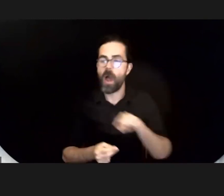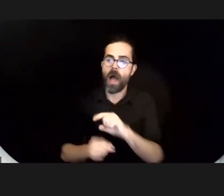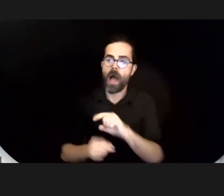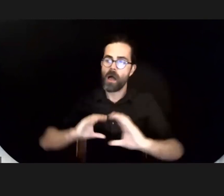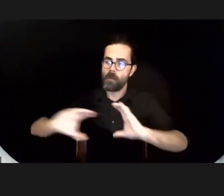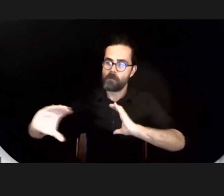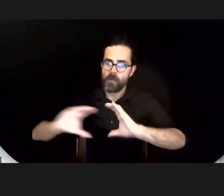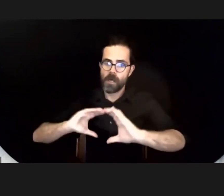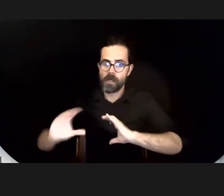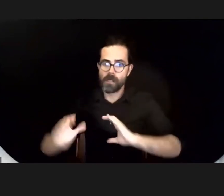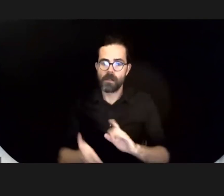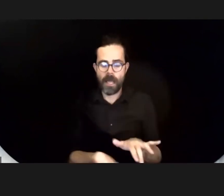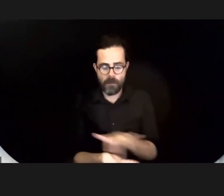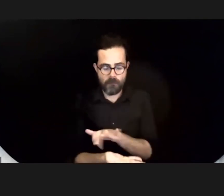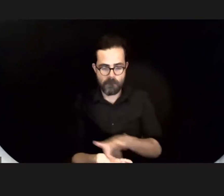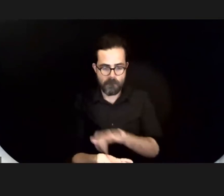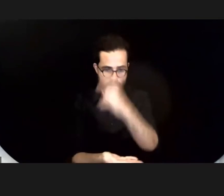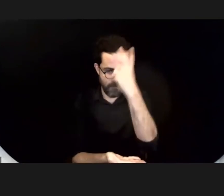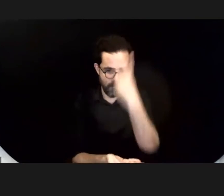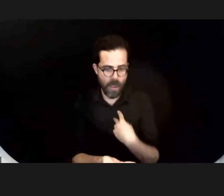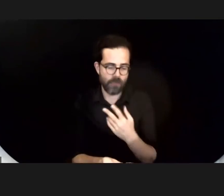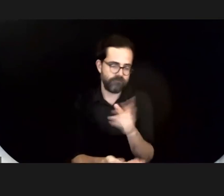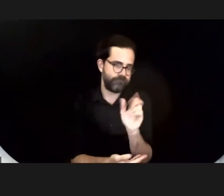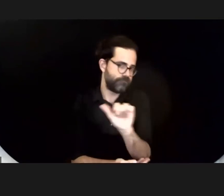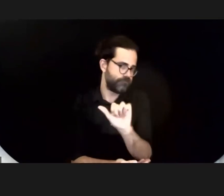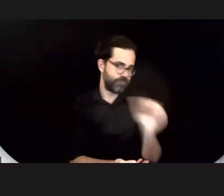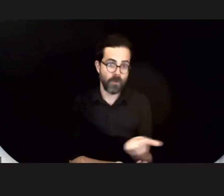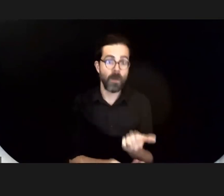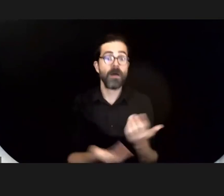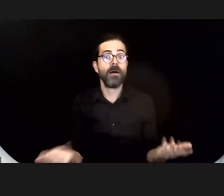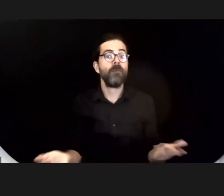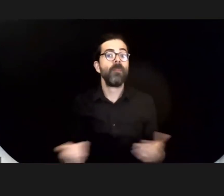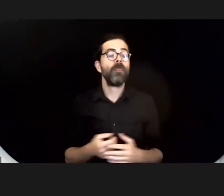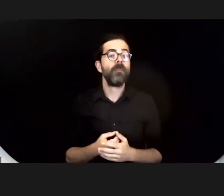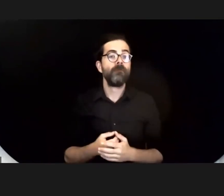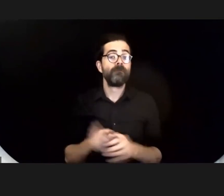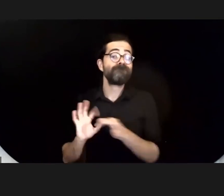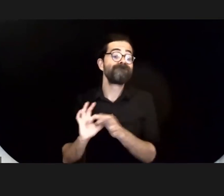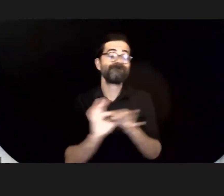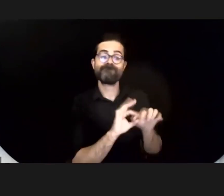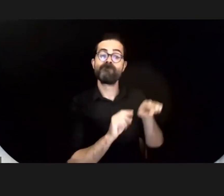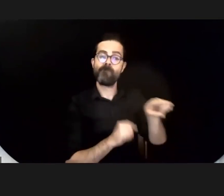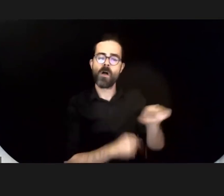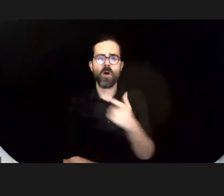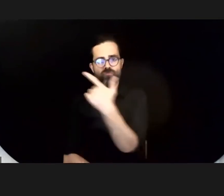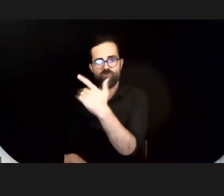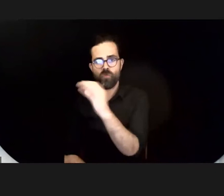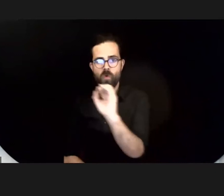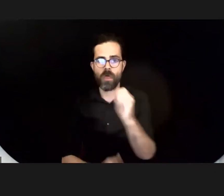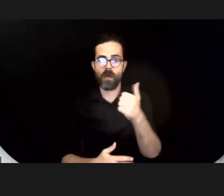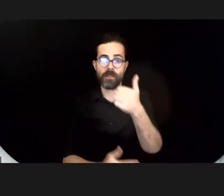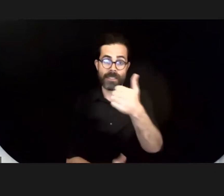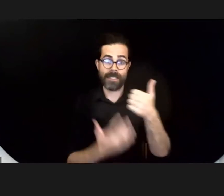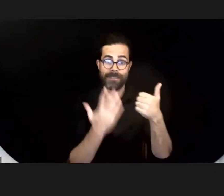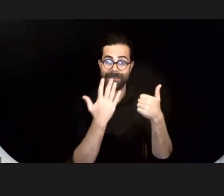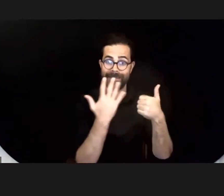with Braille line, etc. Related with that, in 2016, we received the Union Accessible